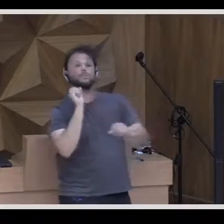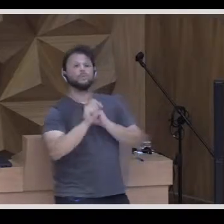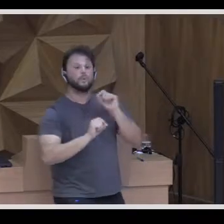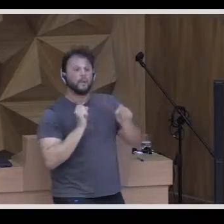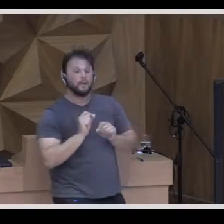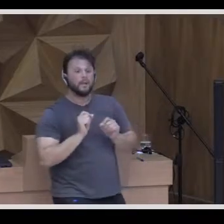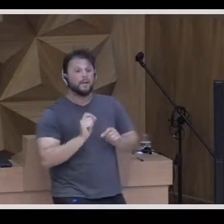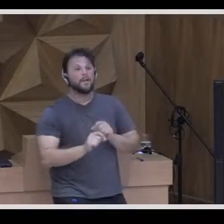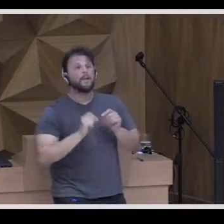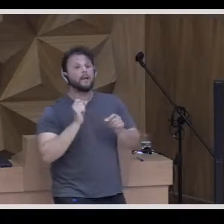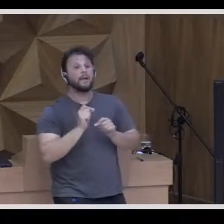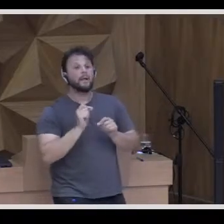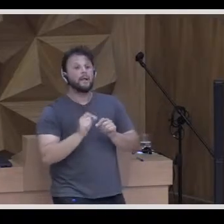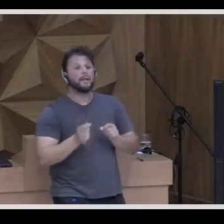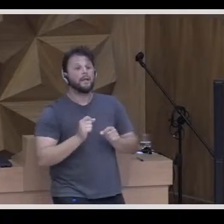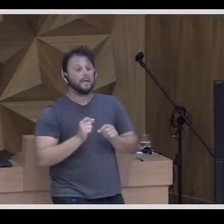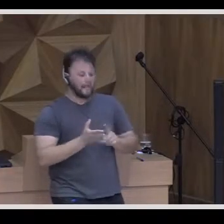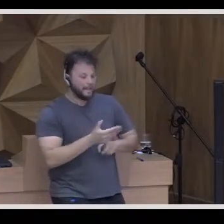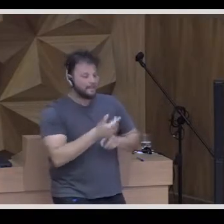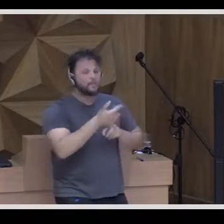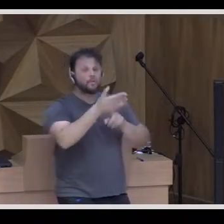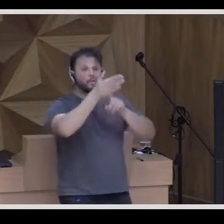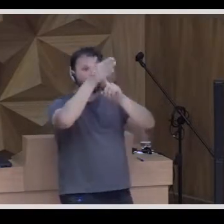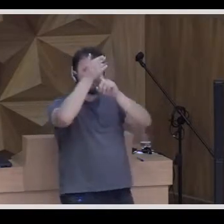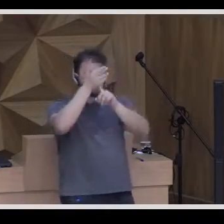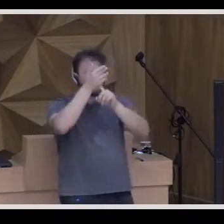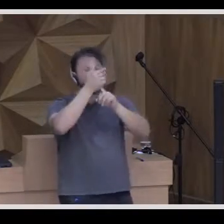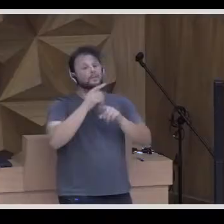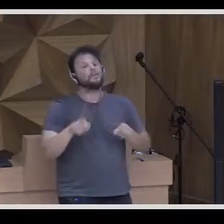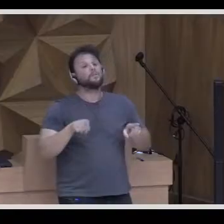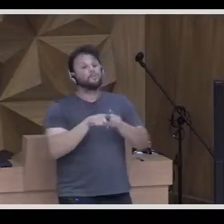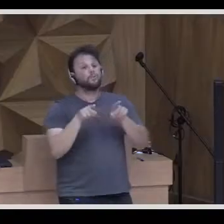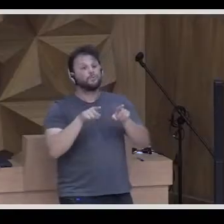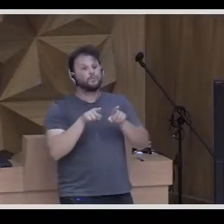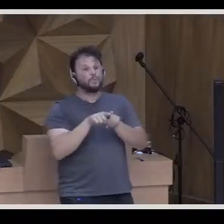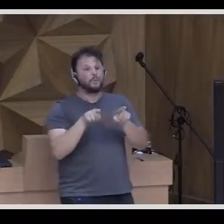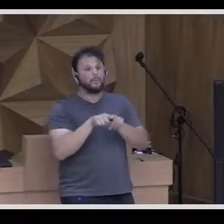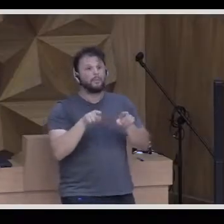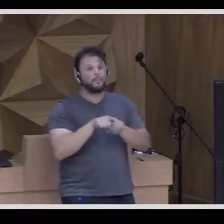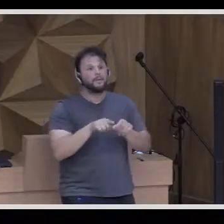technology, and they're being developed with very little core HCI.